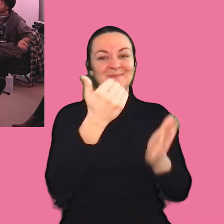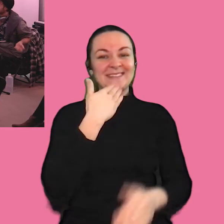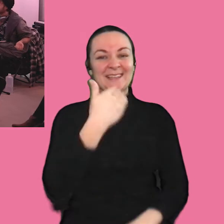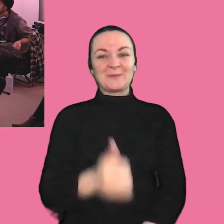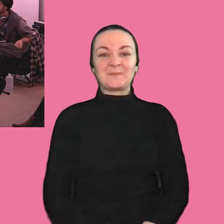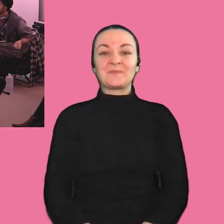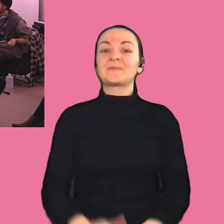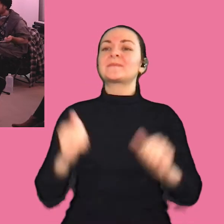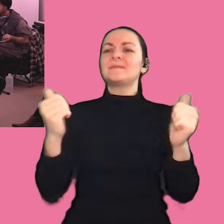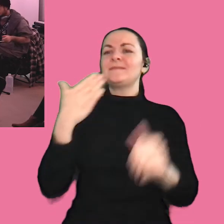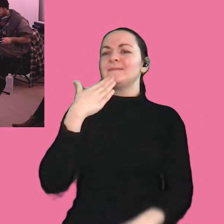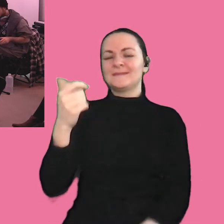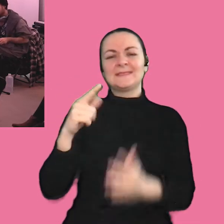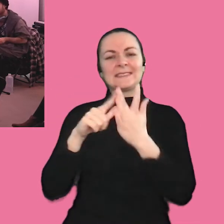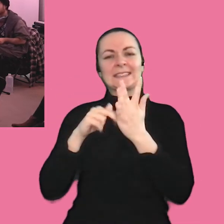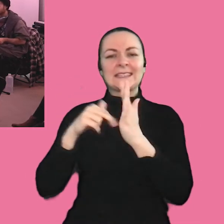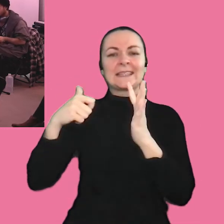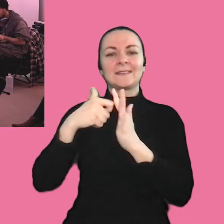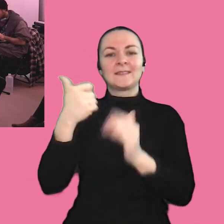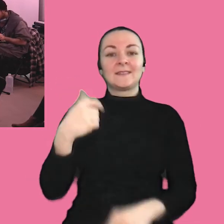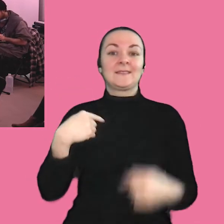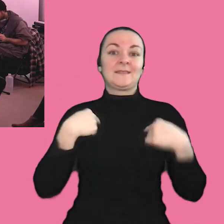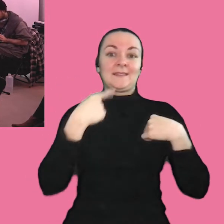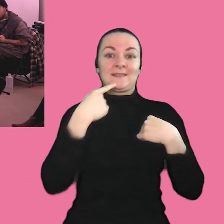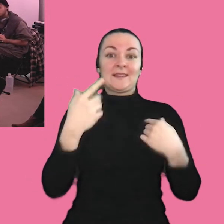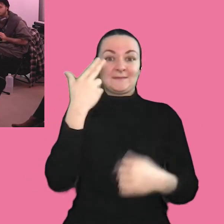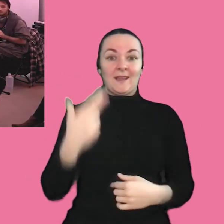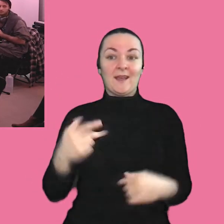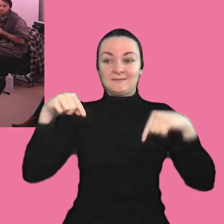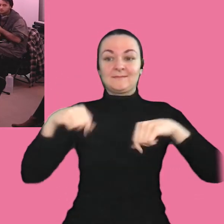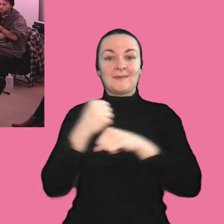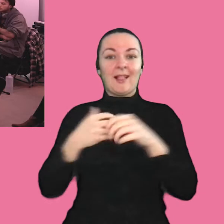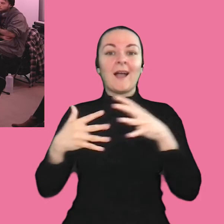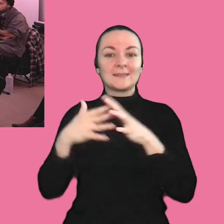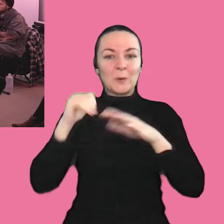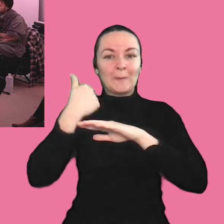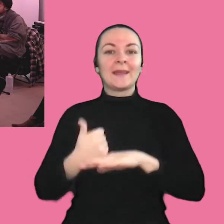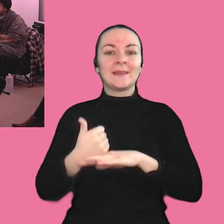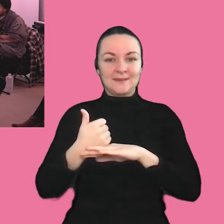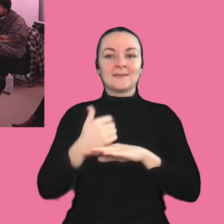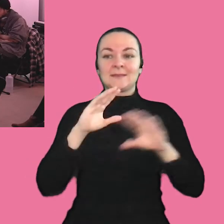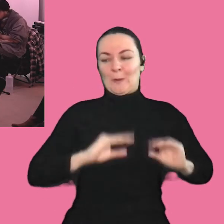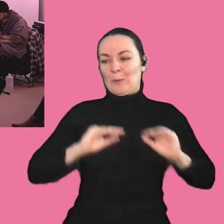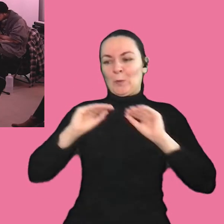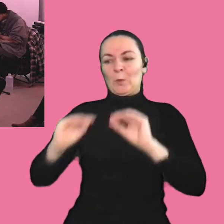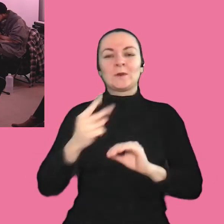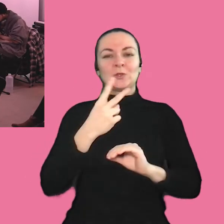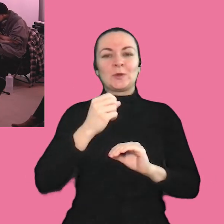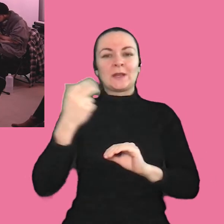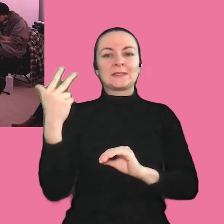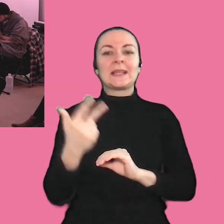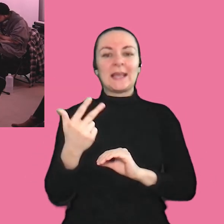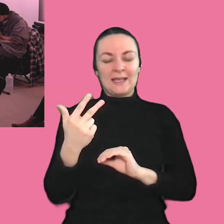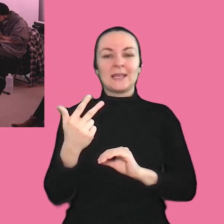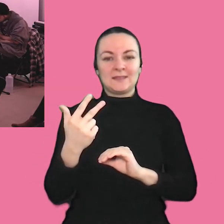would be fantastic. Thank you. Cool, thanks, Ink. So yeah, as I said, I'm an artist. I'm based here in Glasgow, and